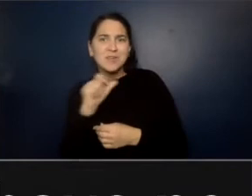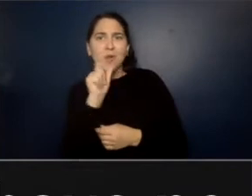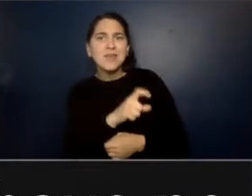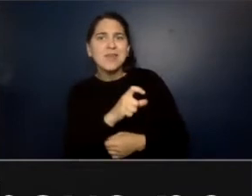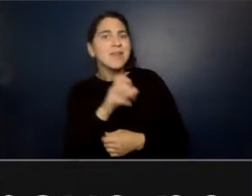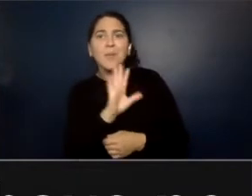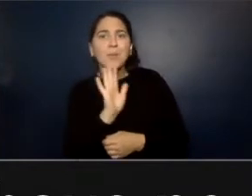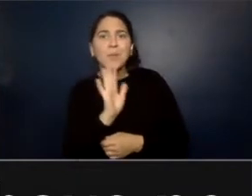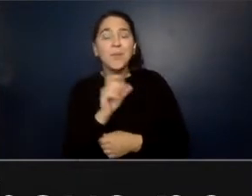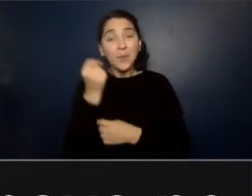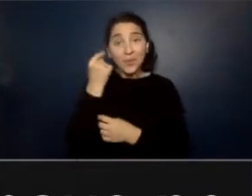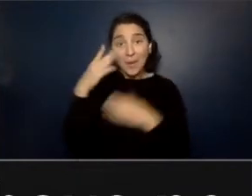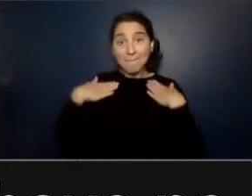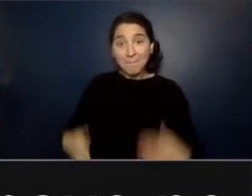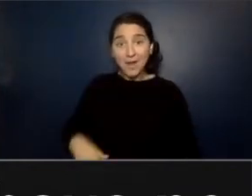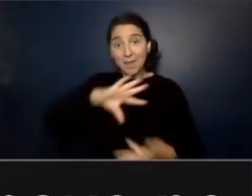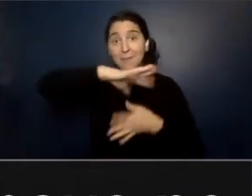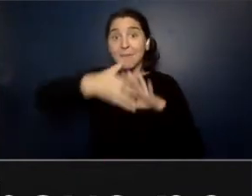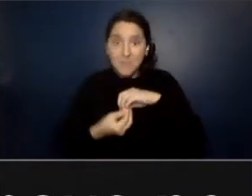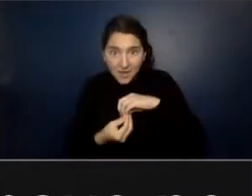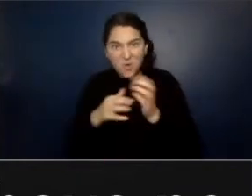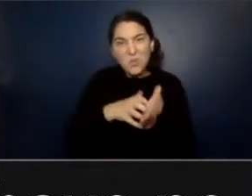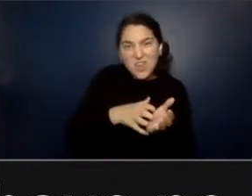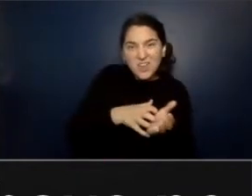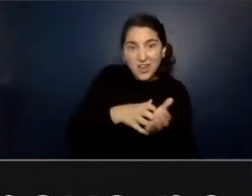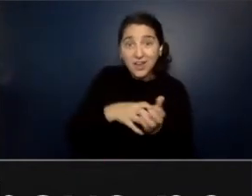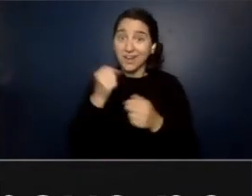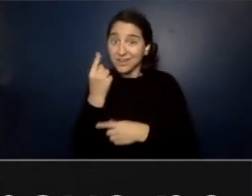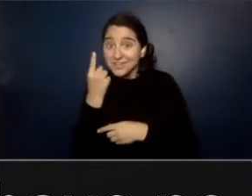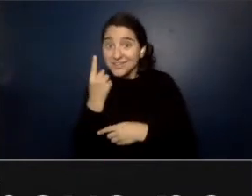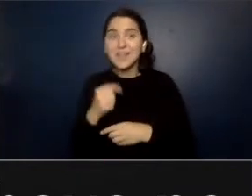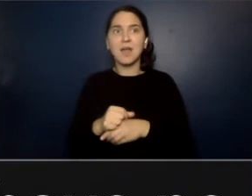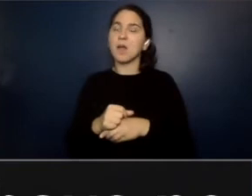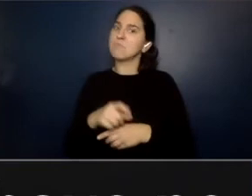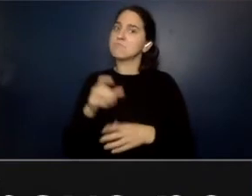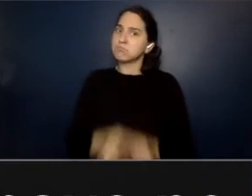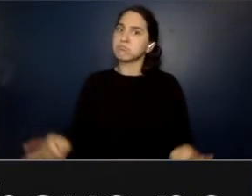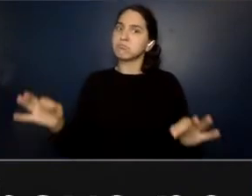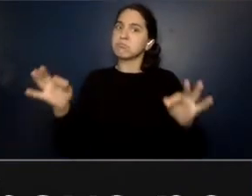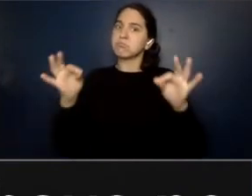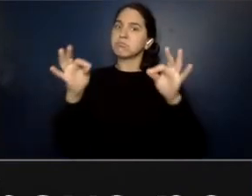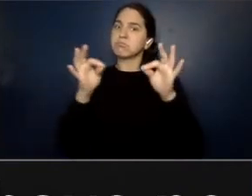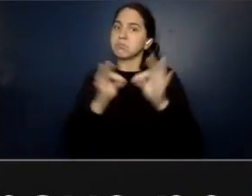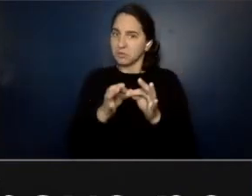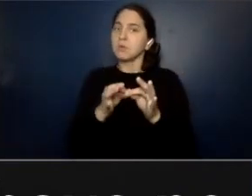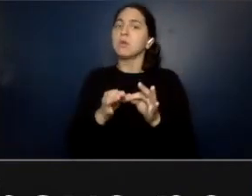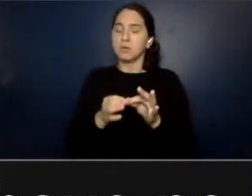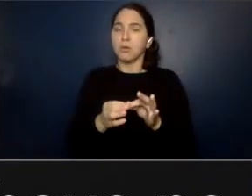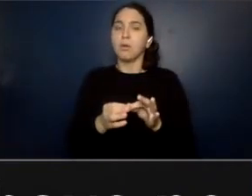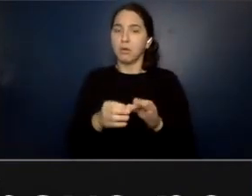we clothe with greater honor, and our less respectable members are treated with greater